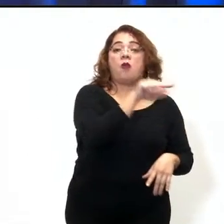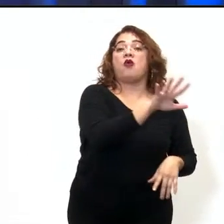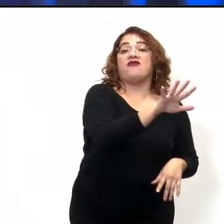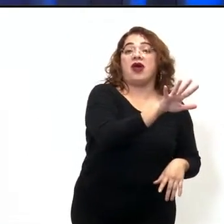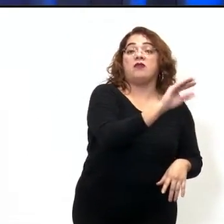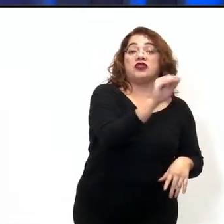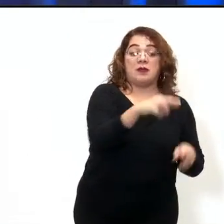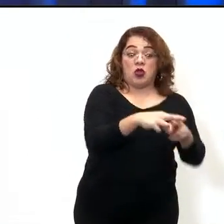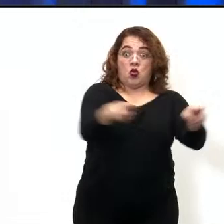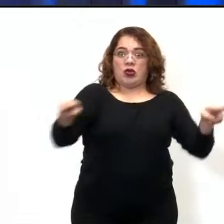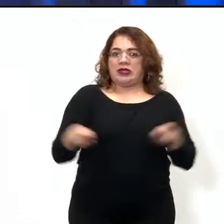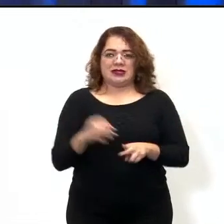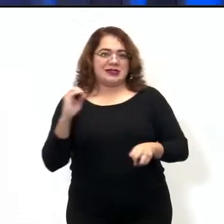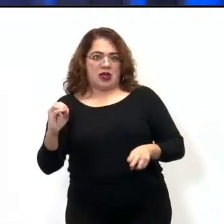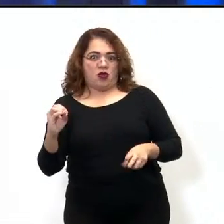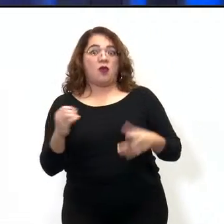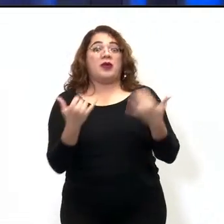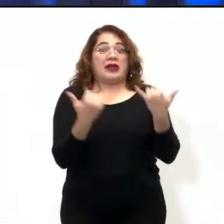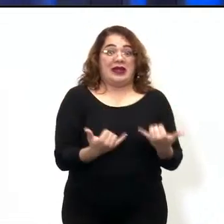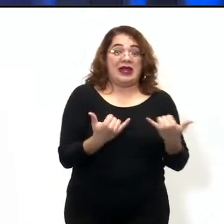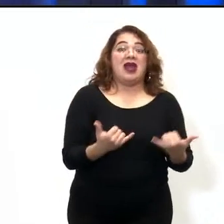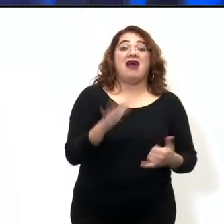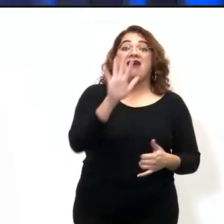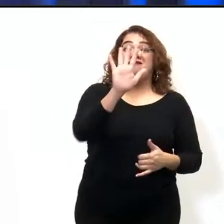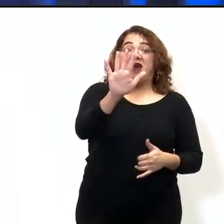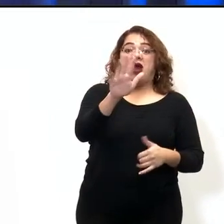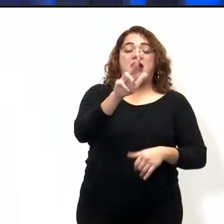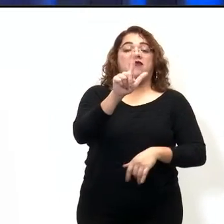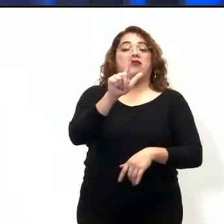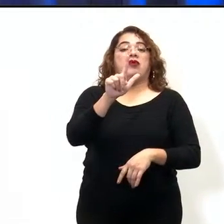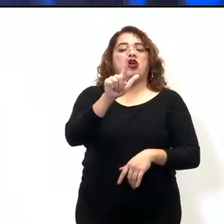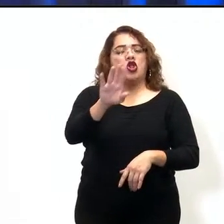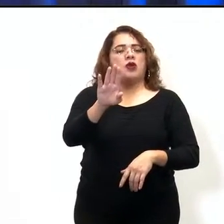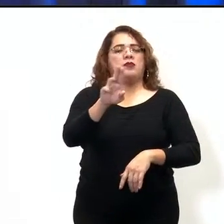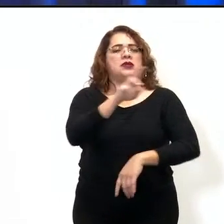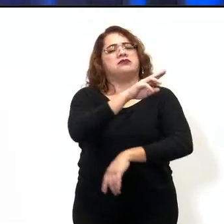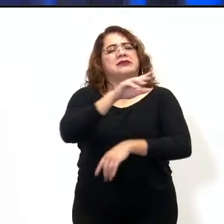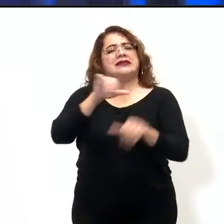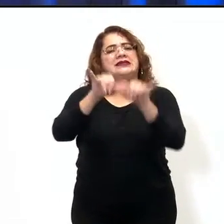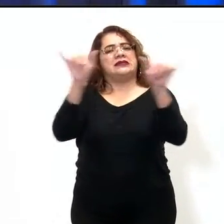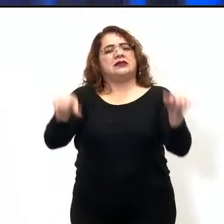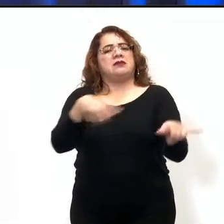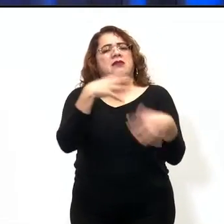full at our 5 Long Beach area hospital system that we track.